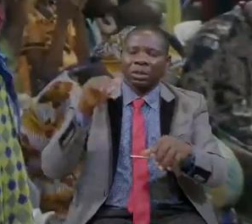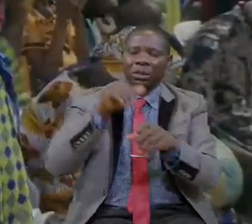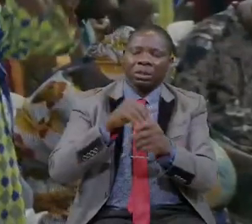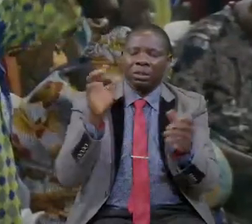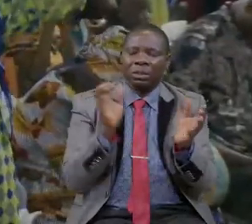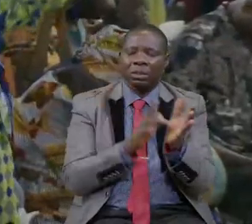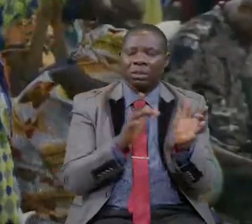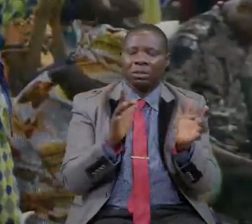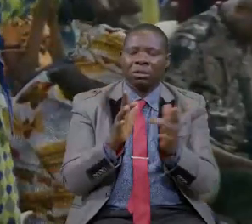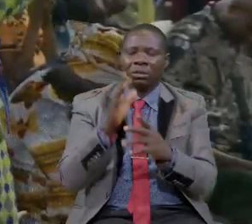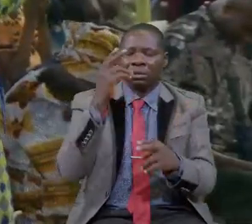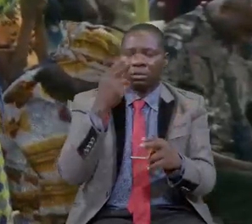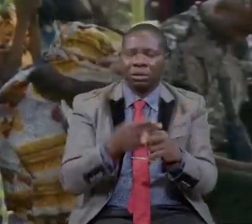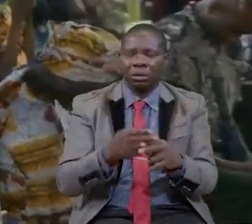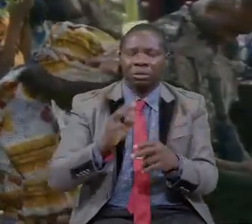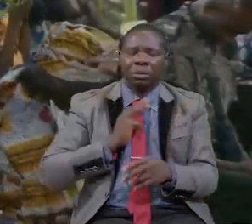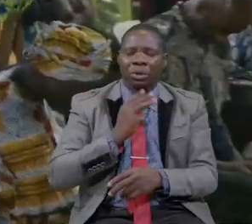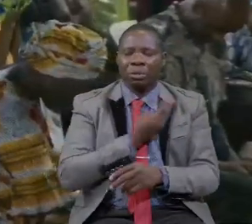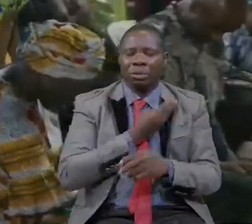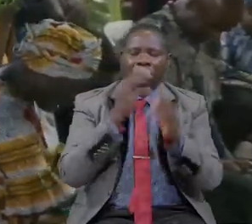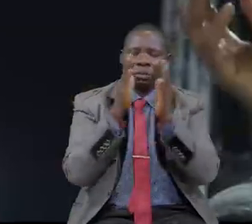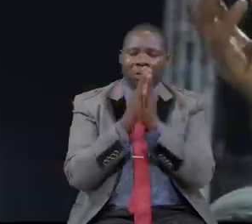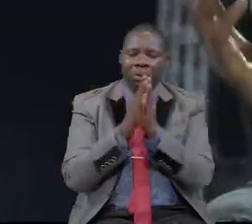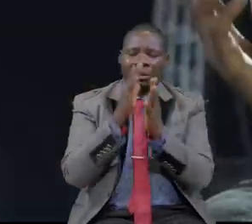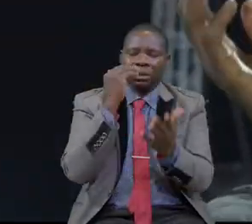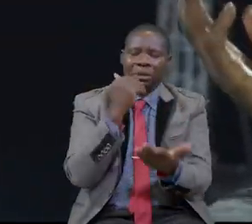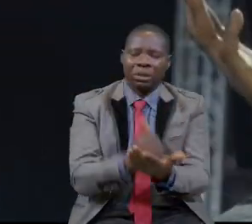Jesus' name we pray.